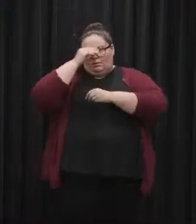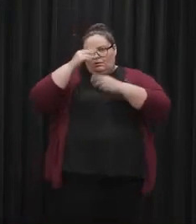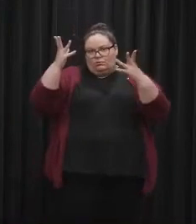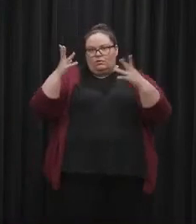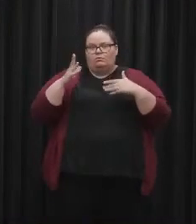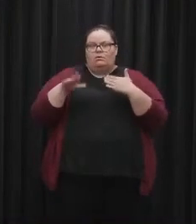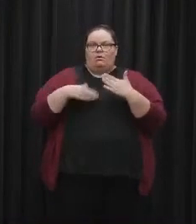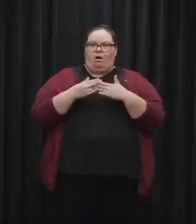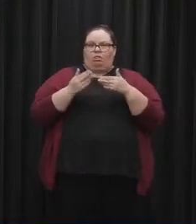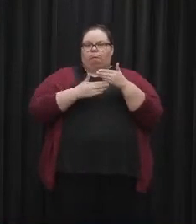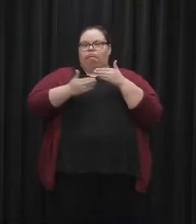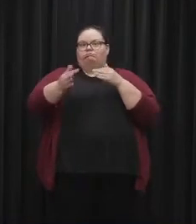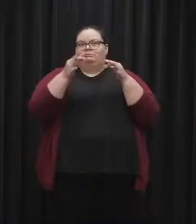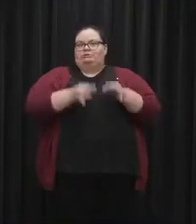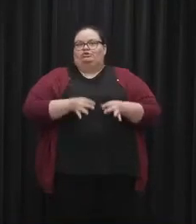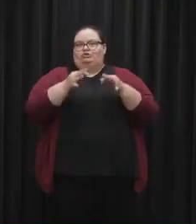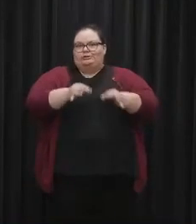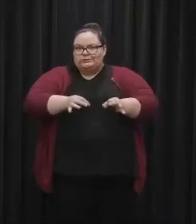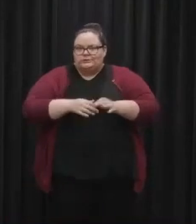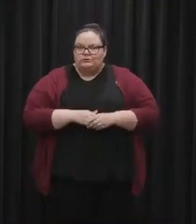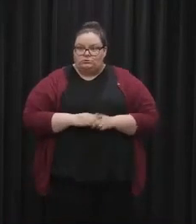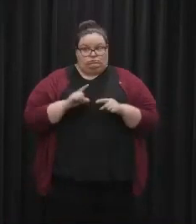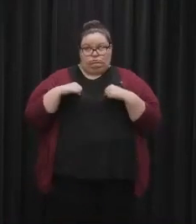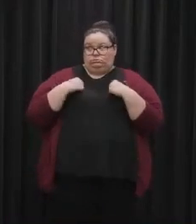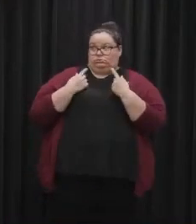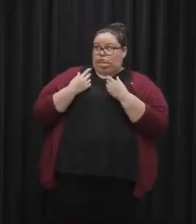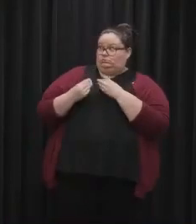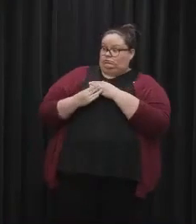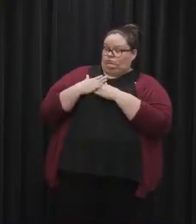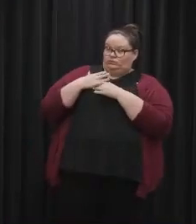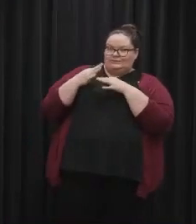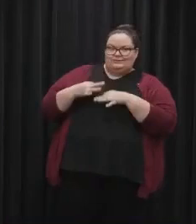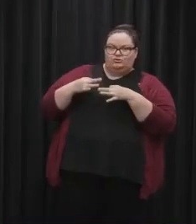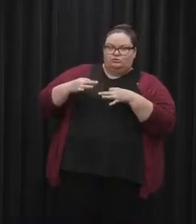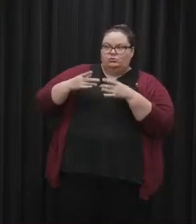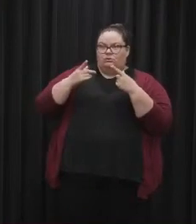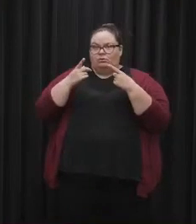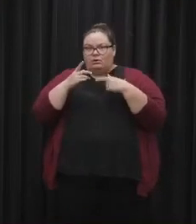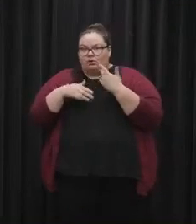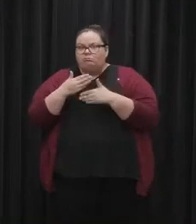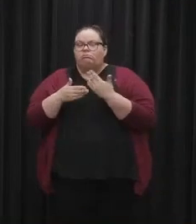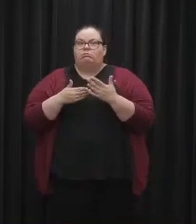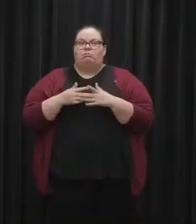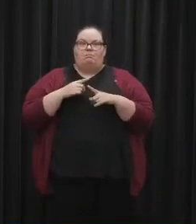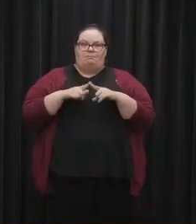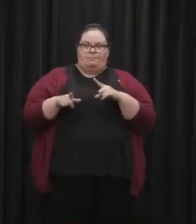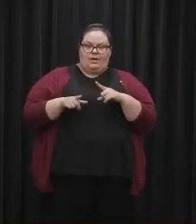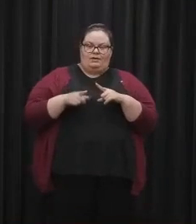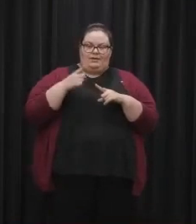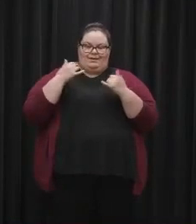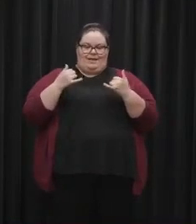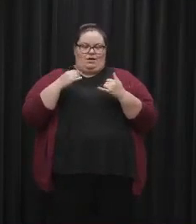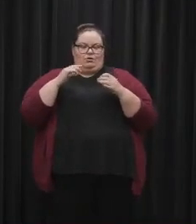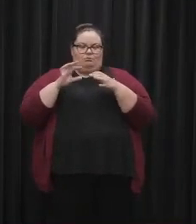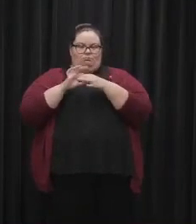our future decisions, as it has informed all of our decisions to date. And at this point in time, the decision is for Janeville Elementary School to remain open